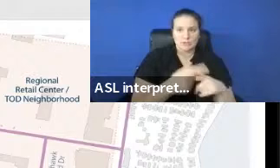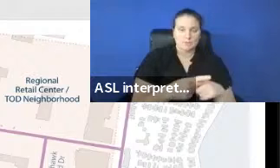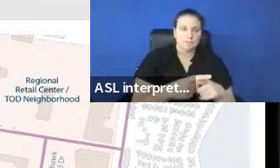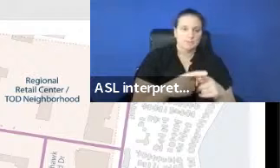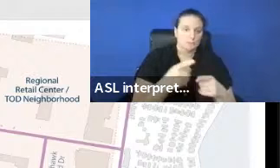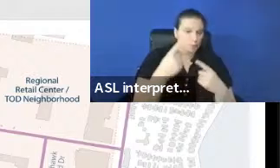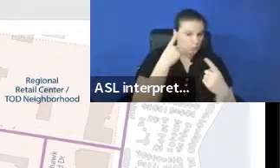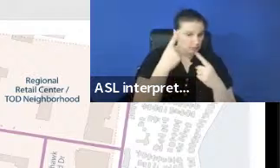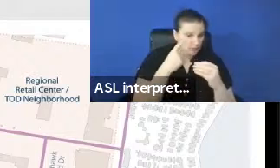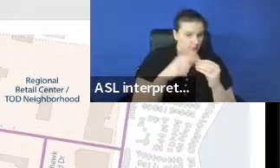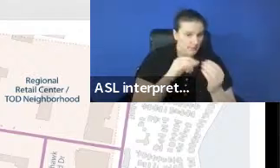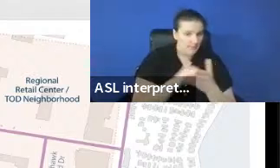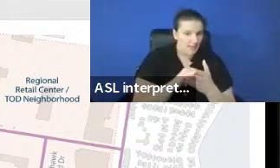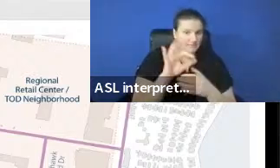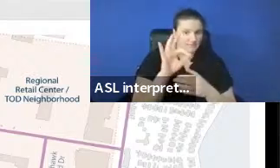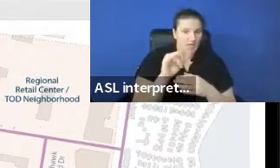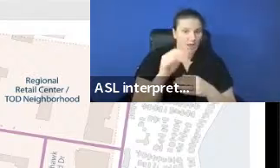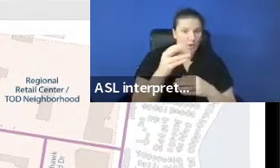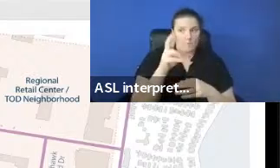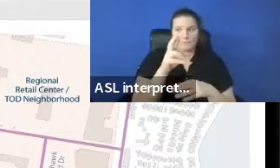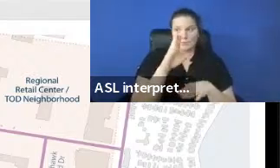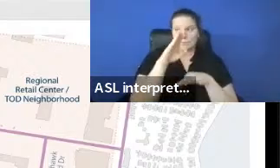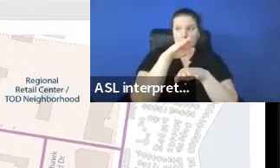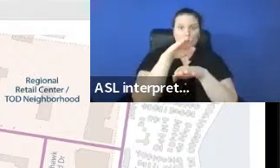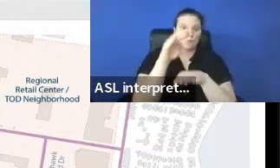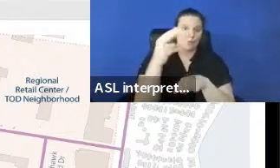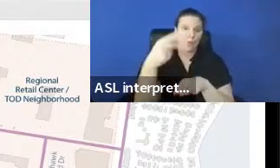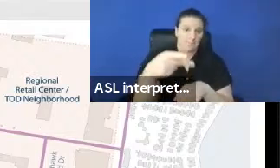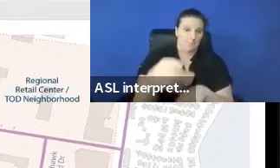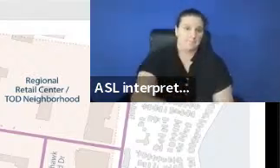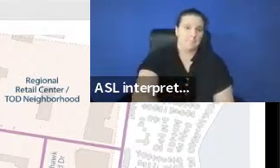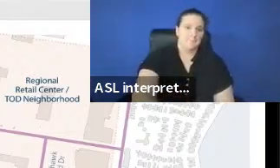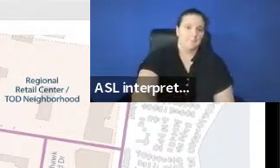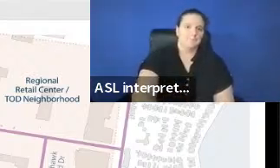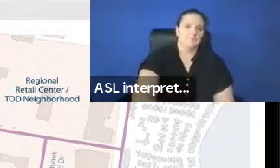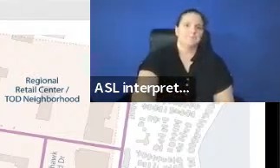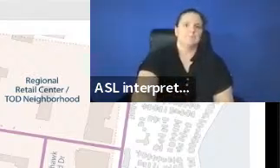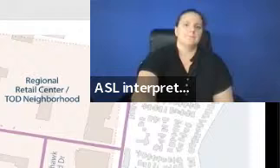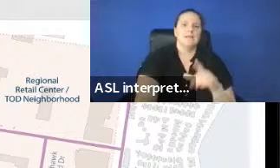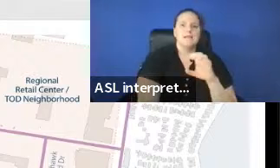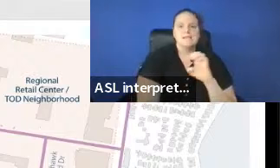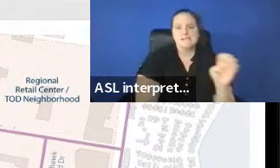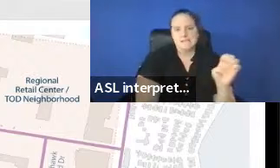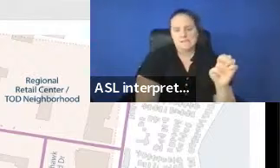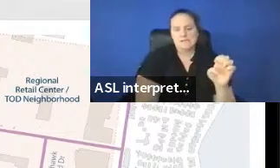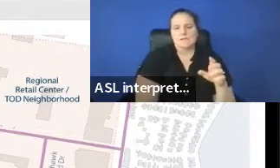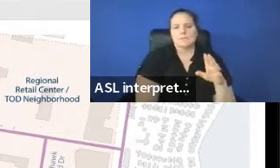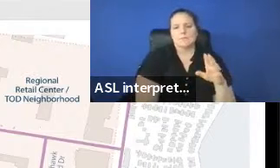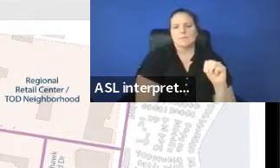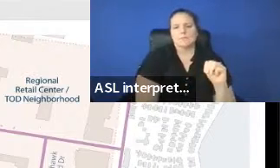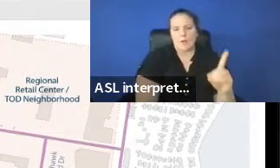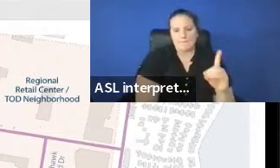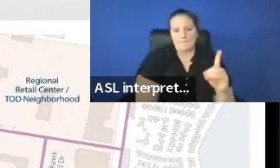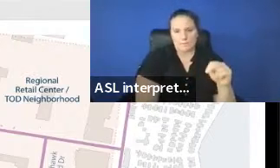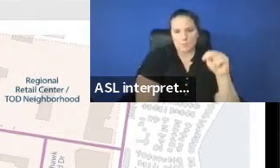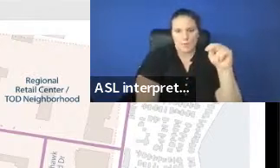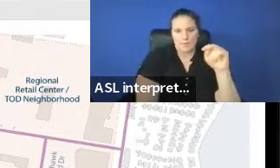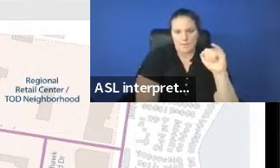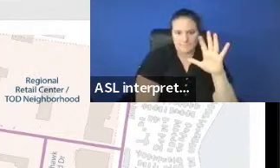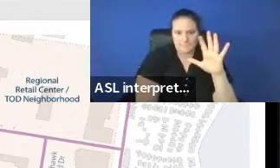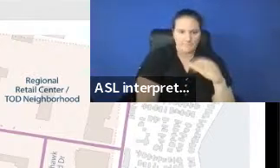you considered a flyover ramp here for that's eastbound Marine Drive going to northbound I-5? And